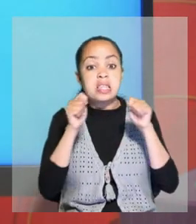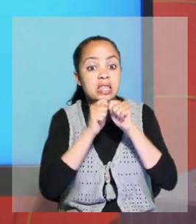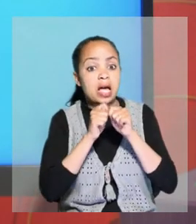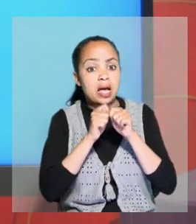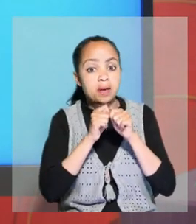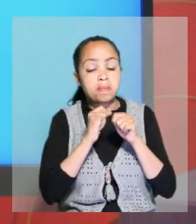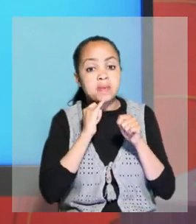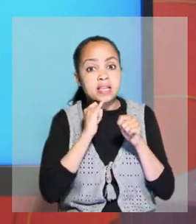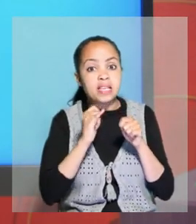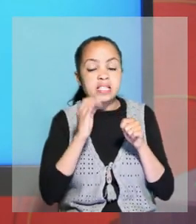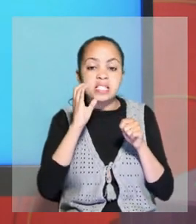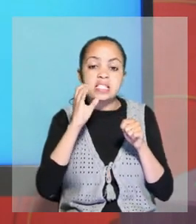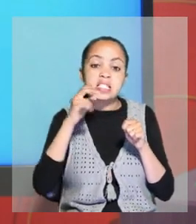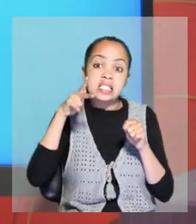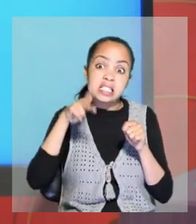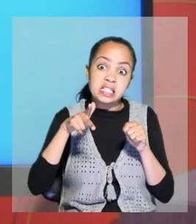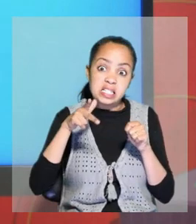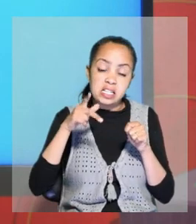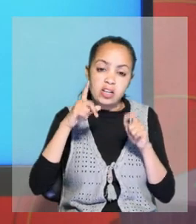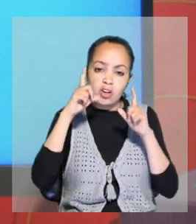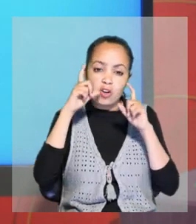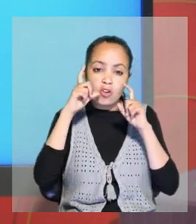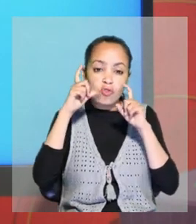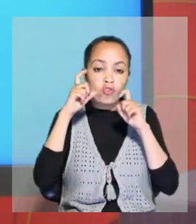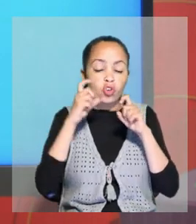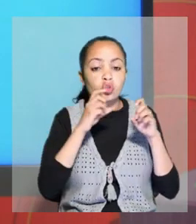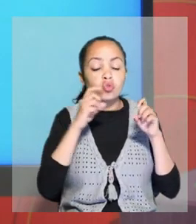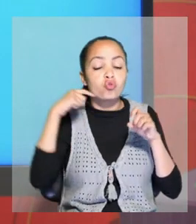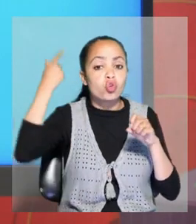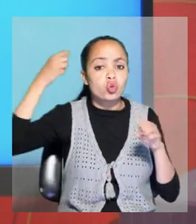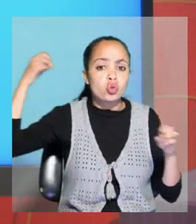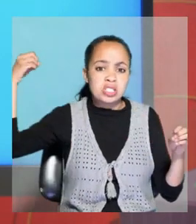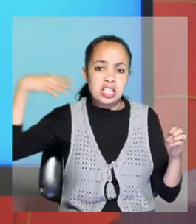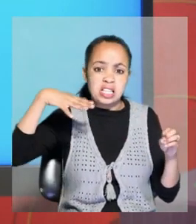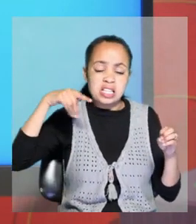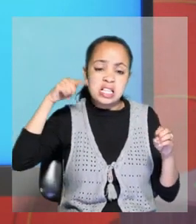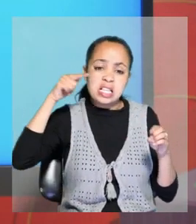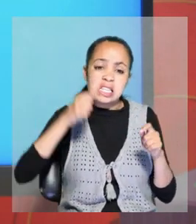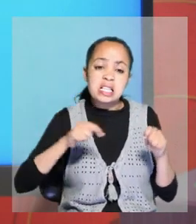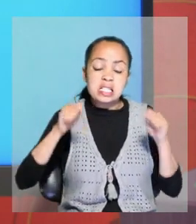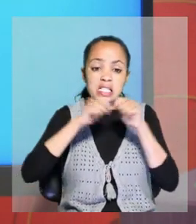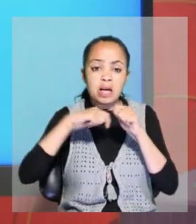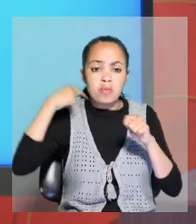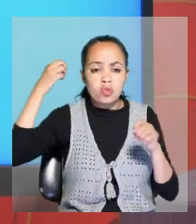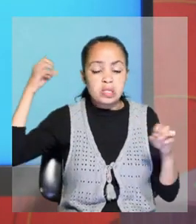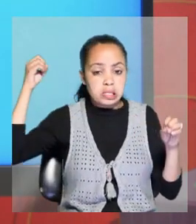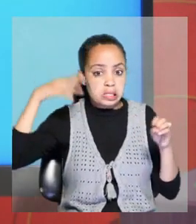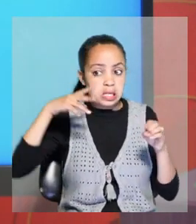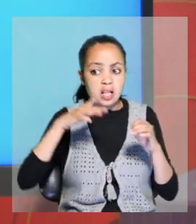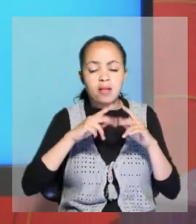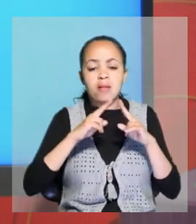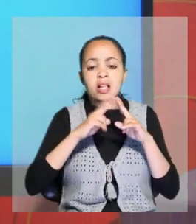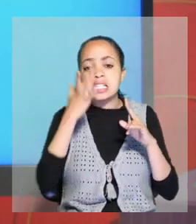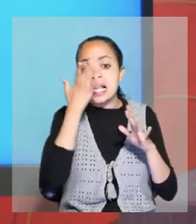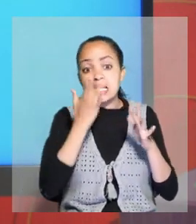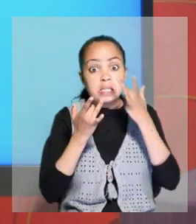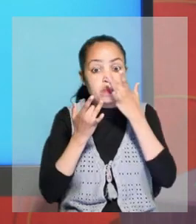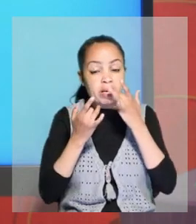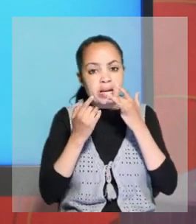is C3 photosynthesis. This type of photosynthesis largely experienced